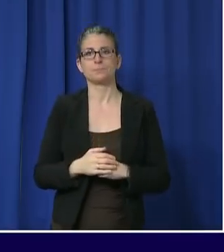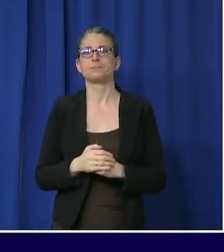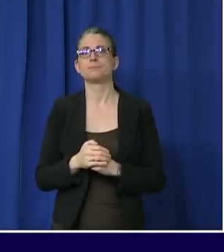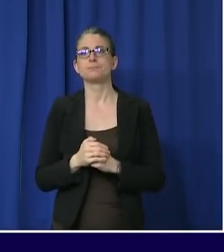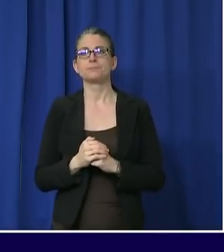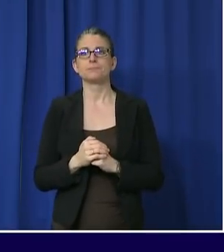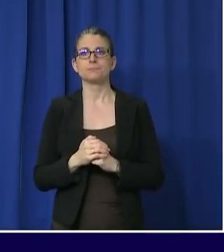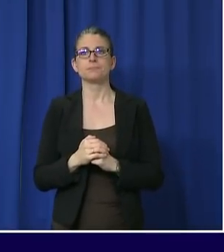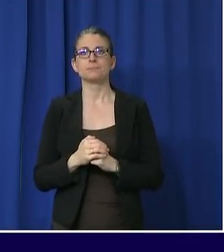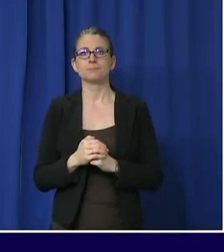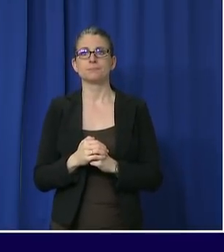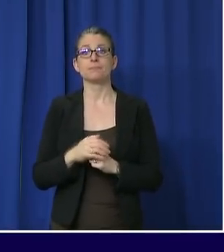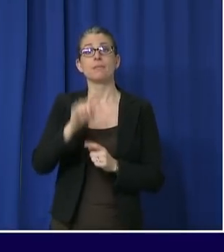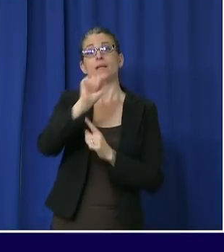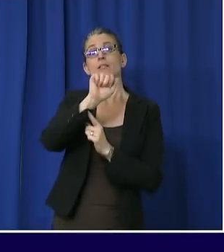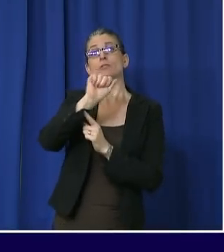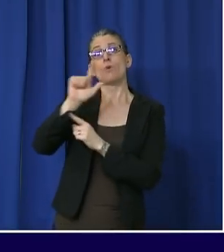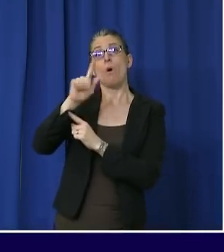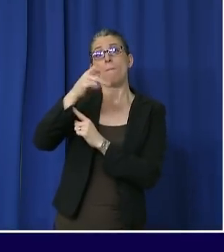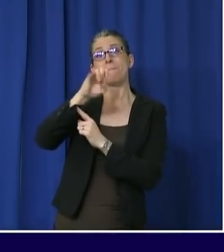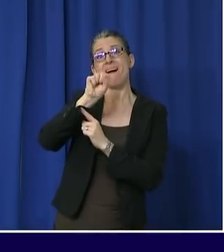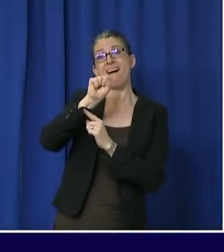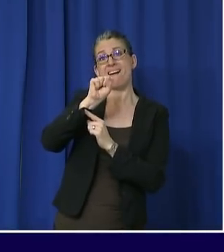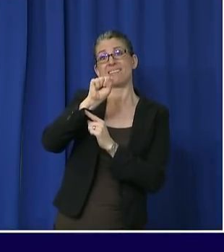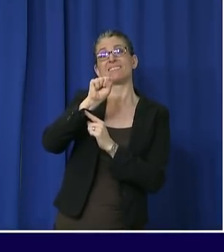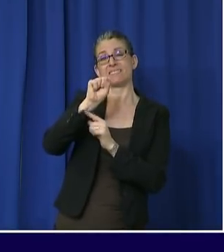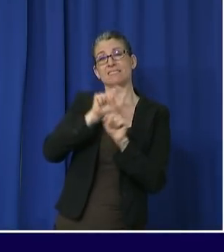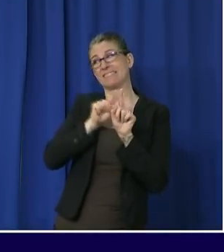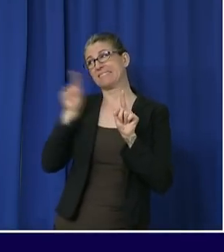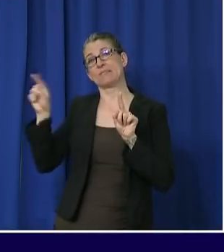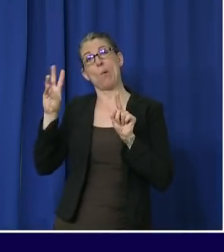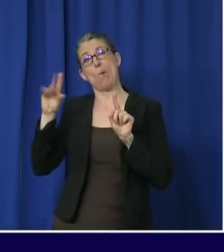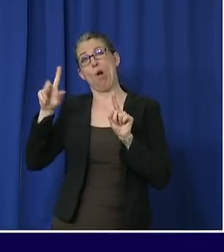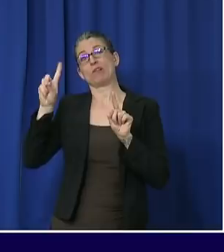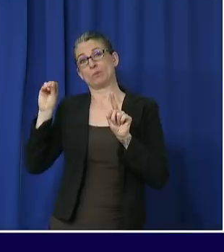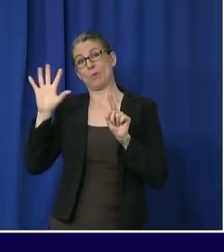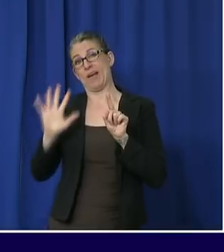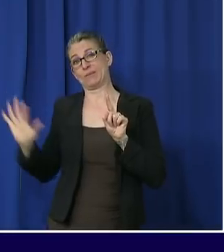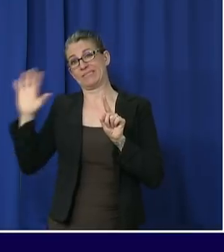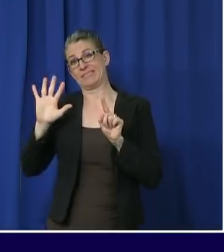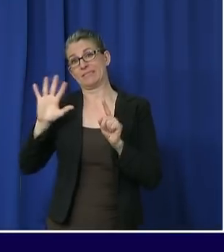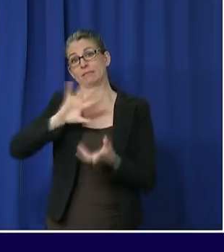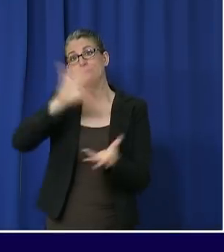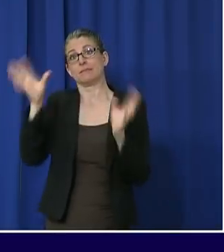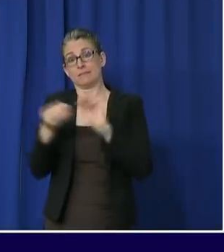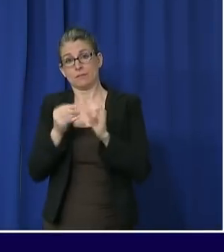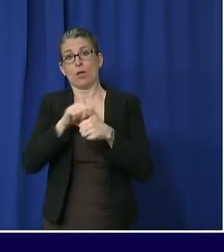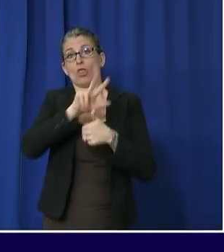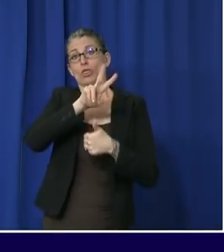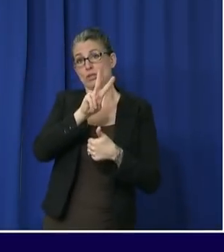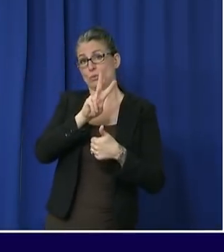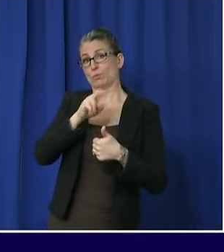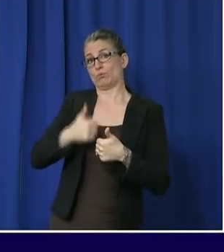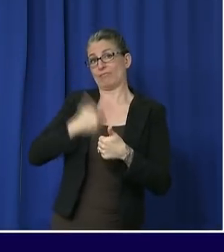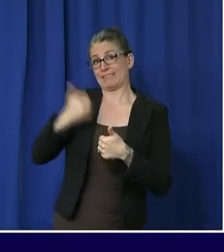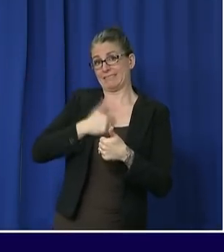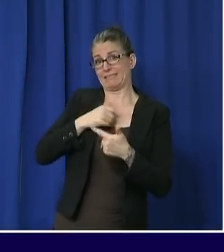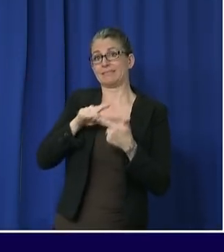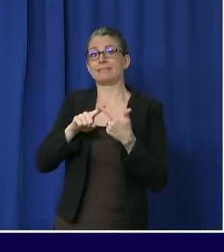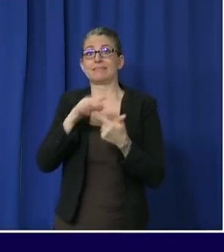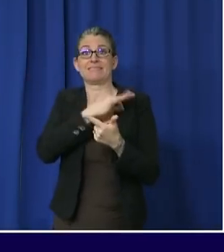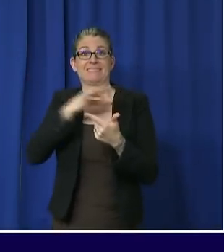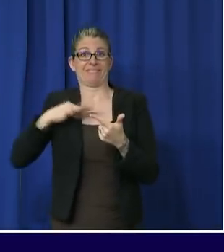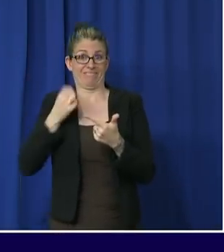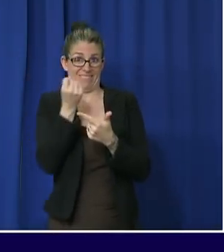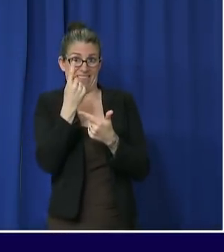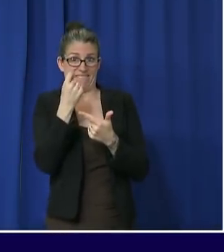At the Tall Pines facility in Waldo County, there have been a total of 32 residents and 11 staff,